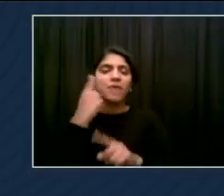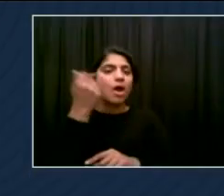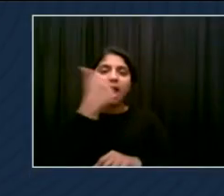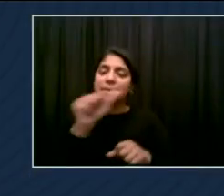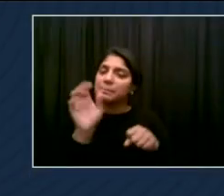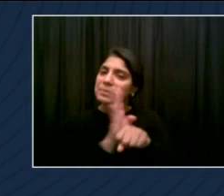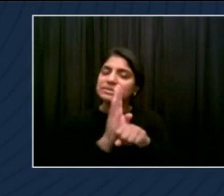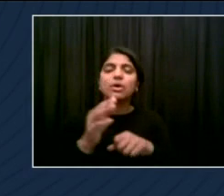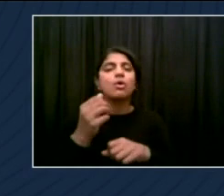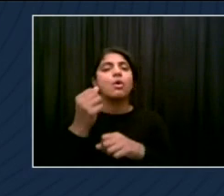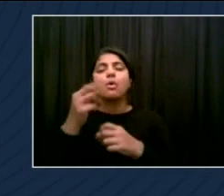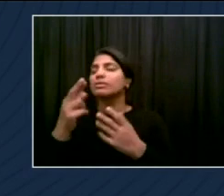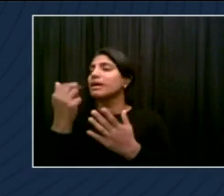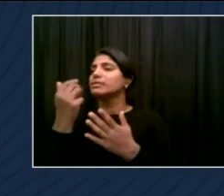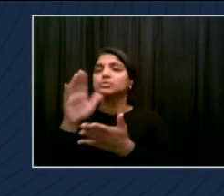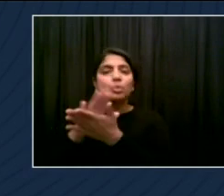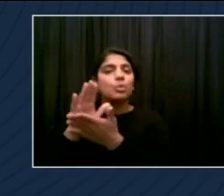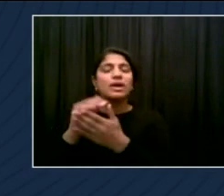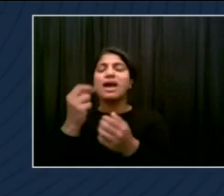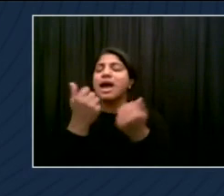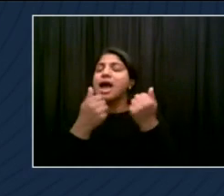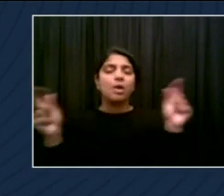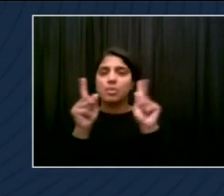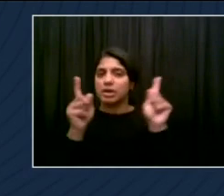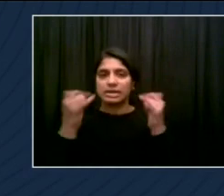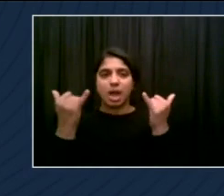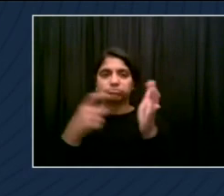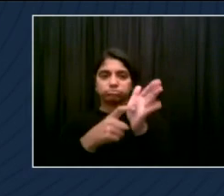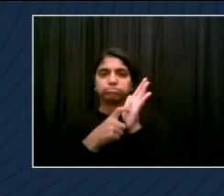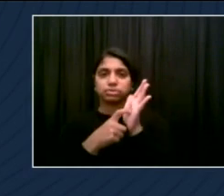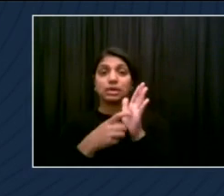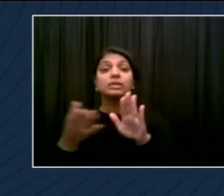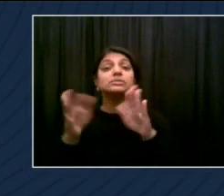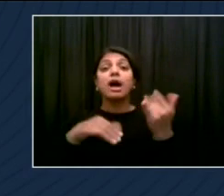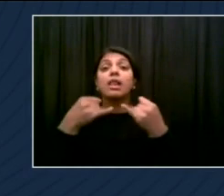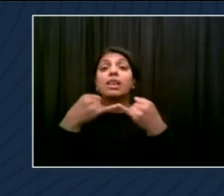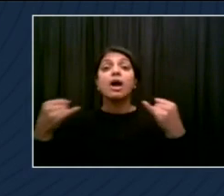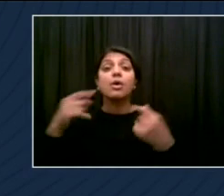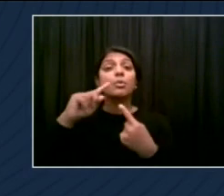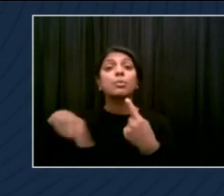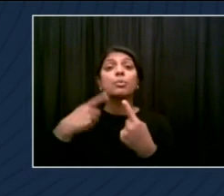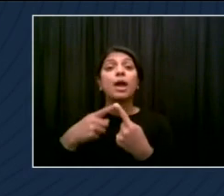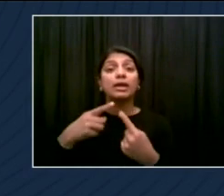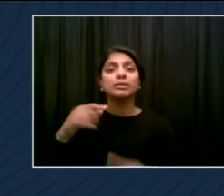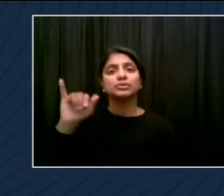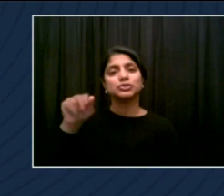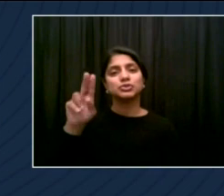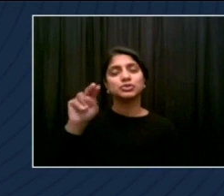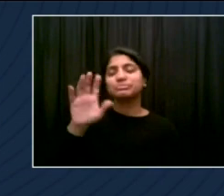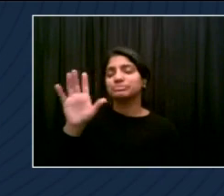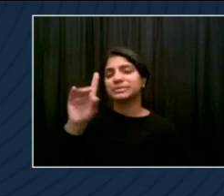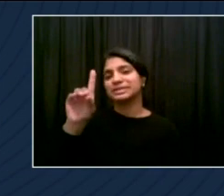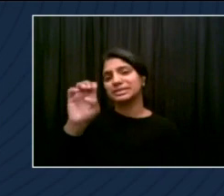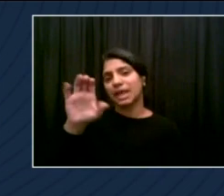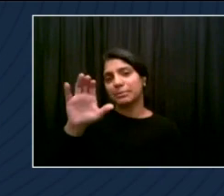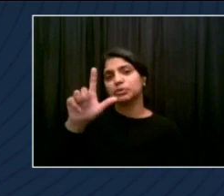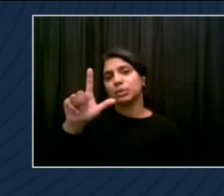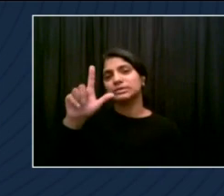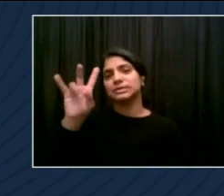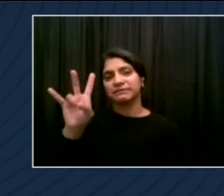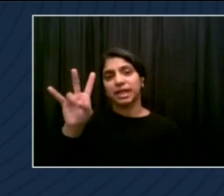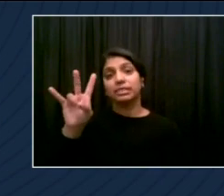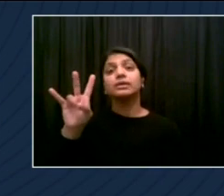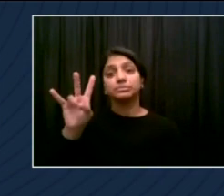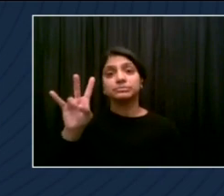By making the rules the same across the board, regardless of where you work, if businesses are in this together, all of